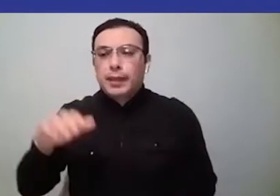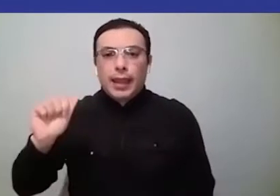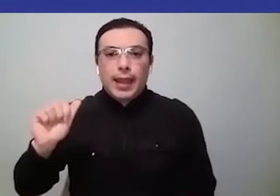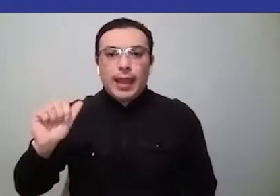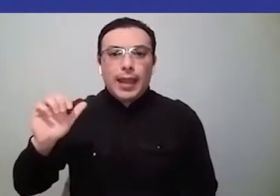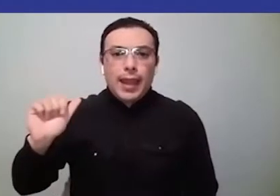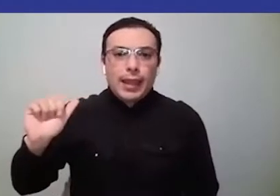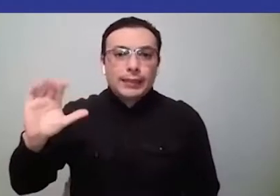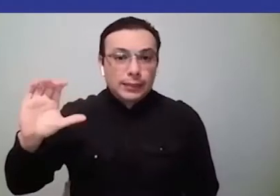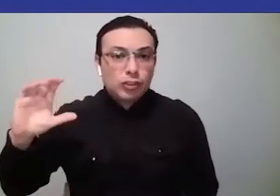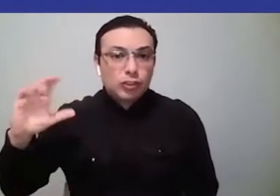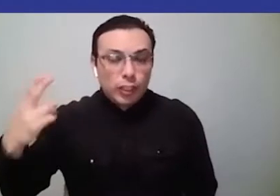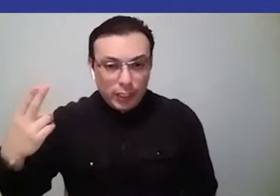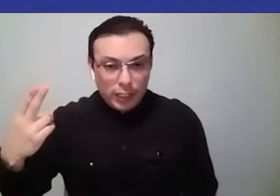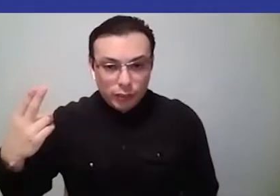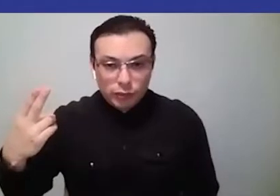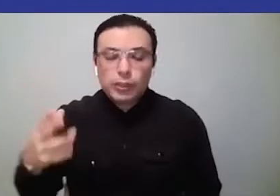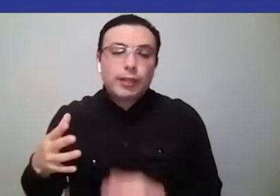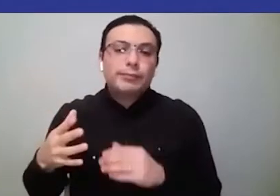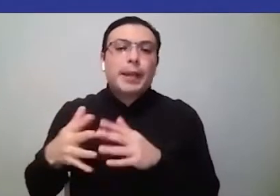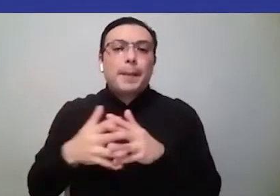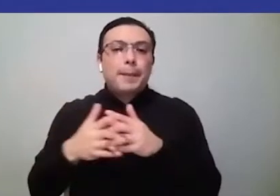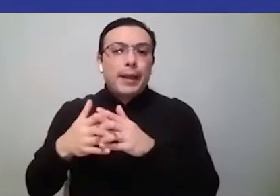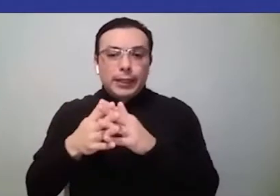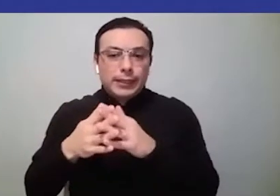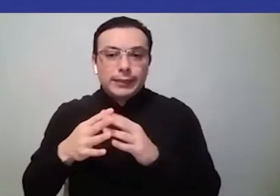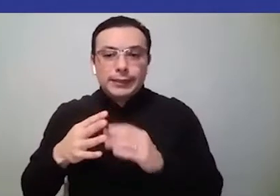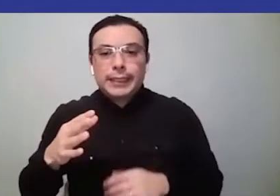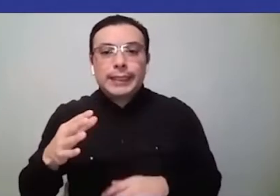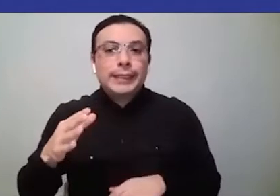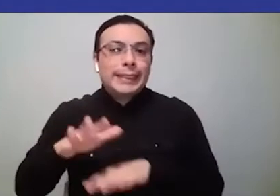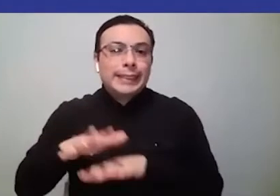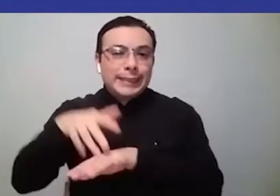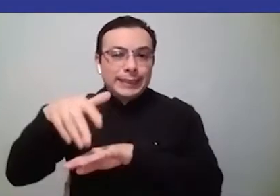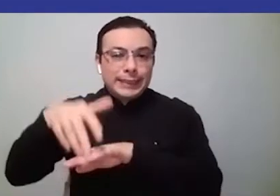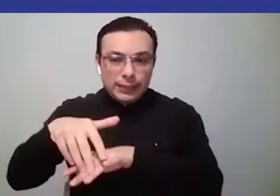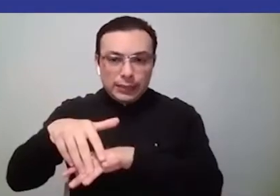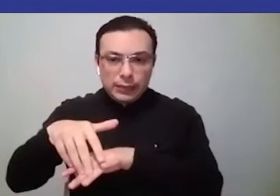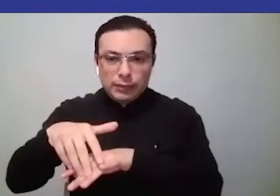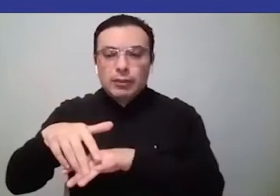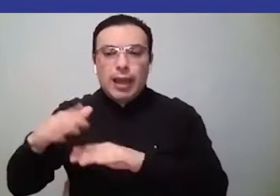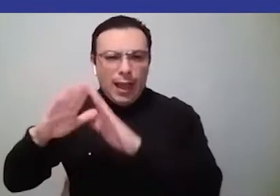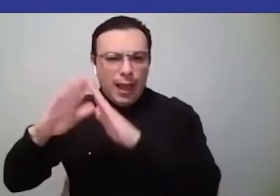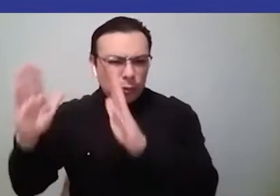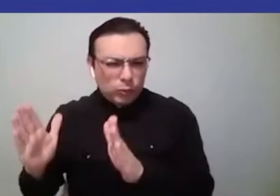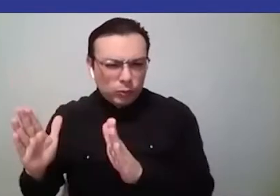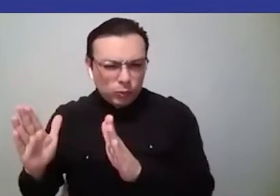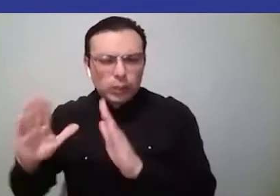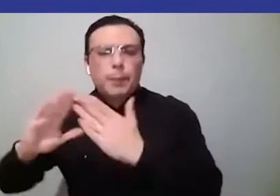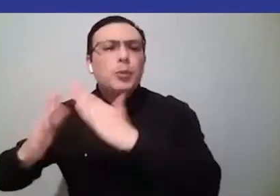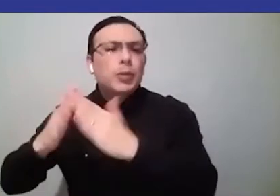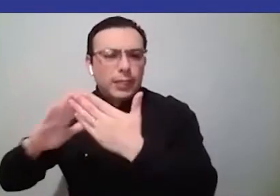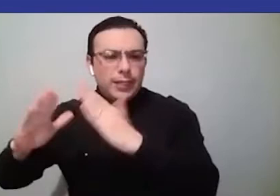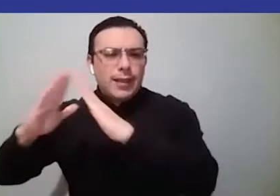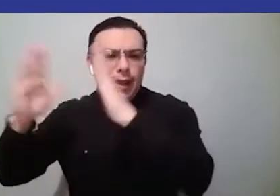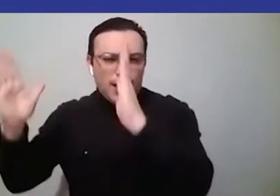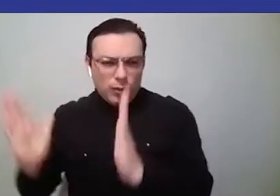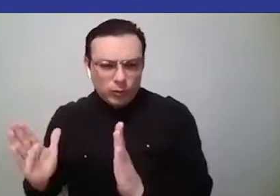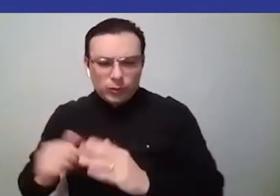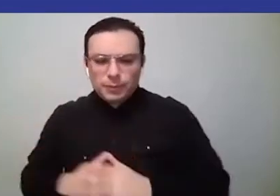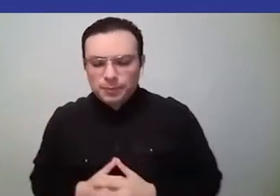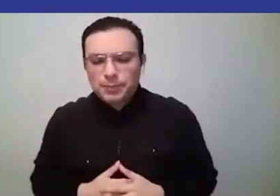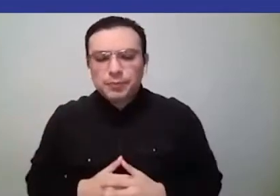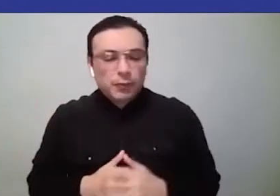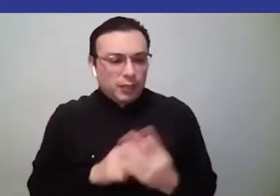Indian Community House. And that was it. There were a few poems that you could find online, but her one and only chapbook, Writing the